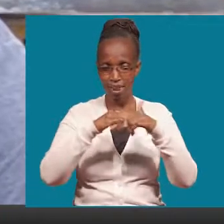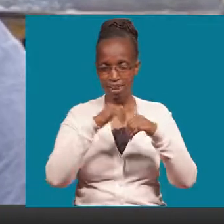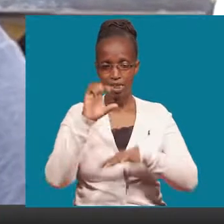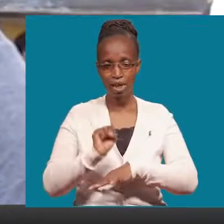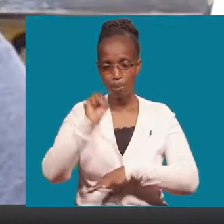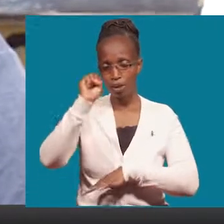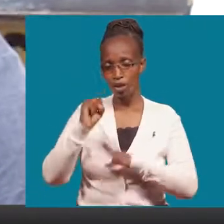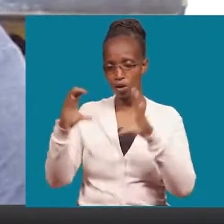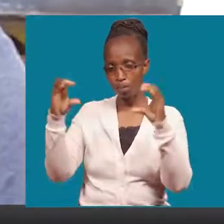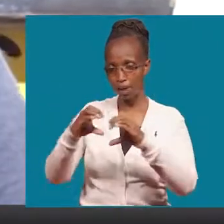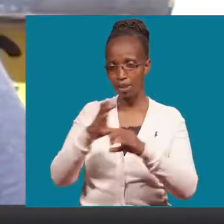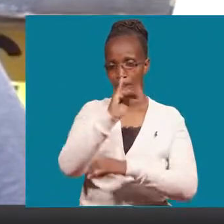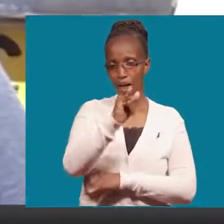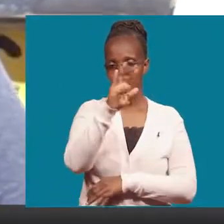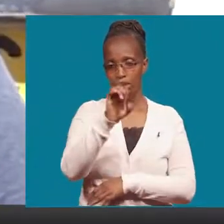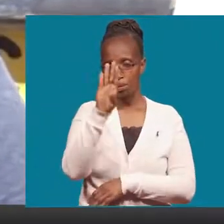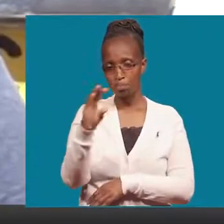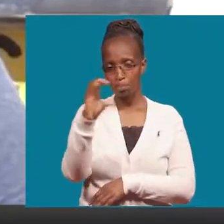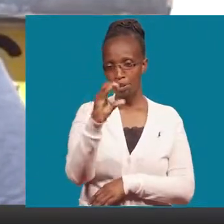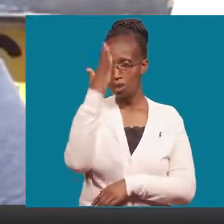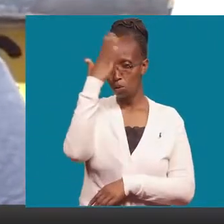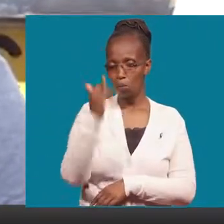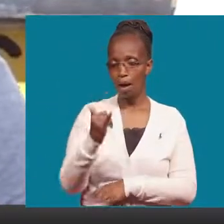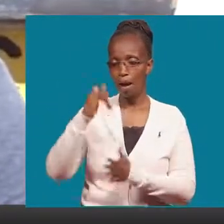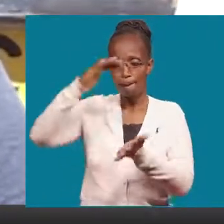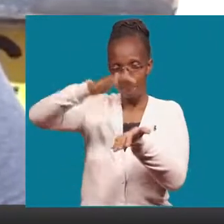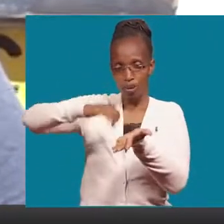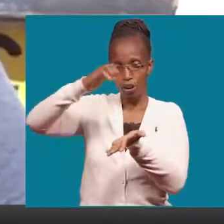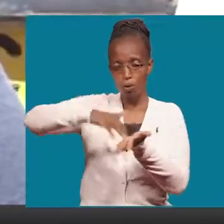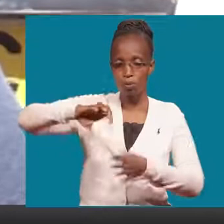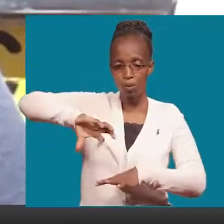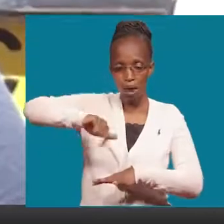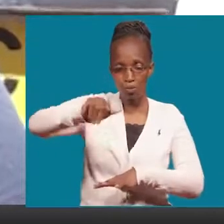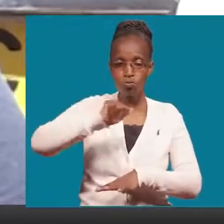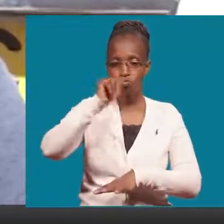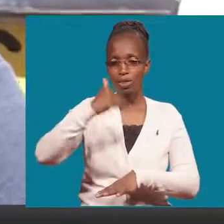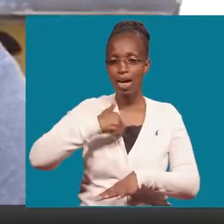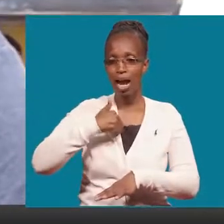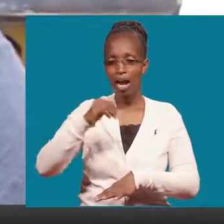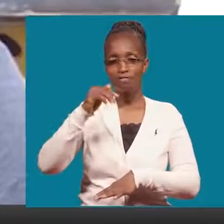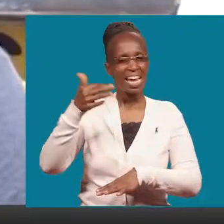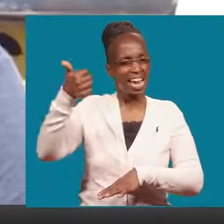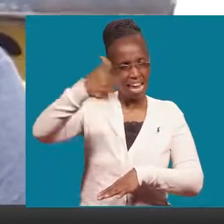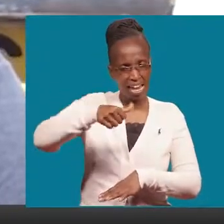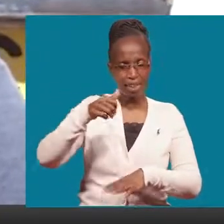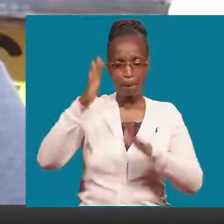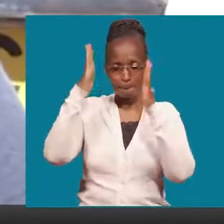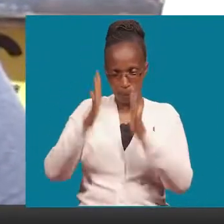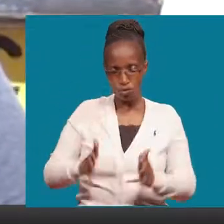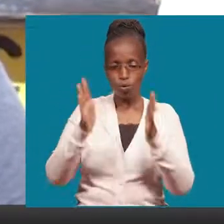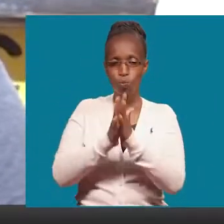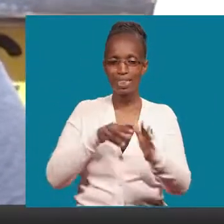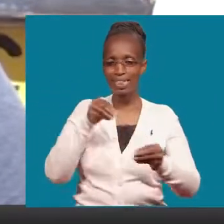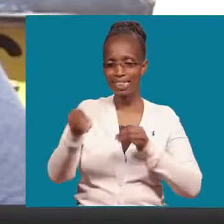I'm telling the the the the the political parties and their IBC because the